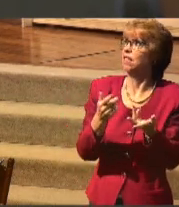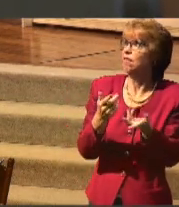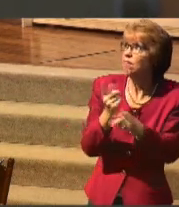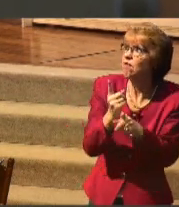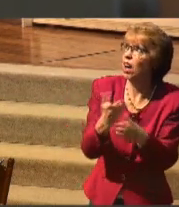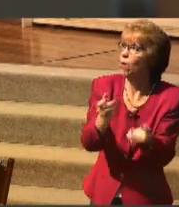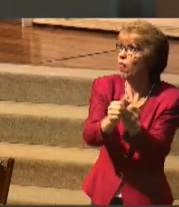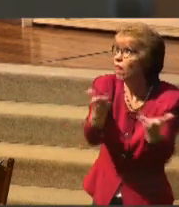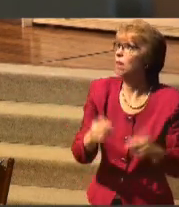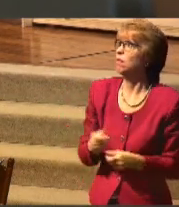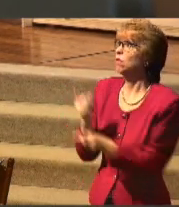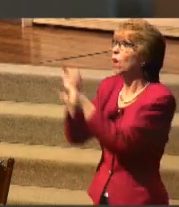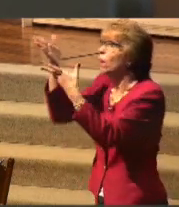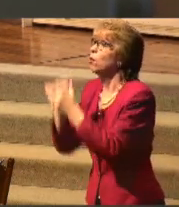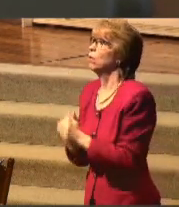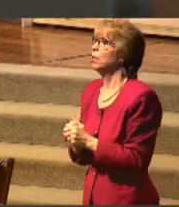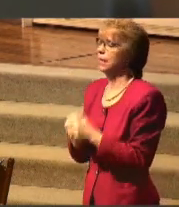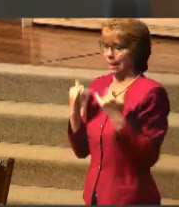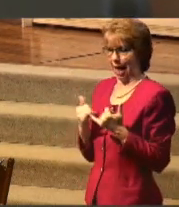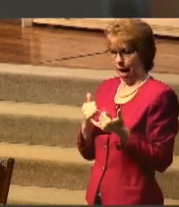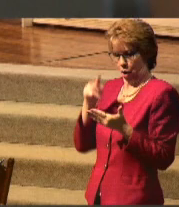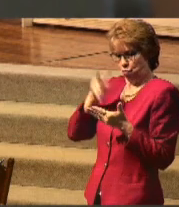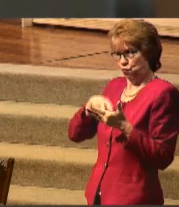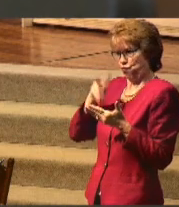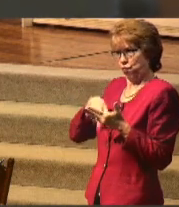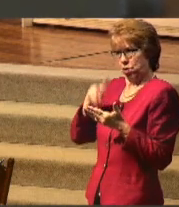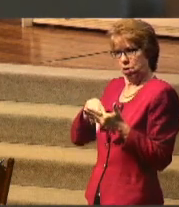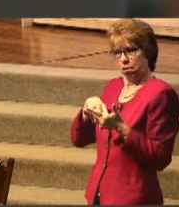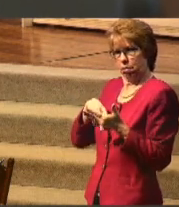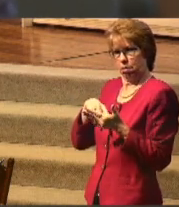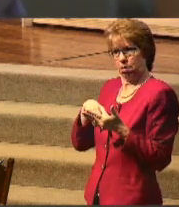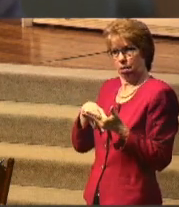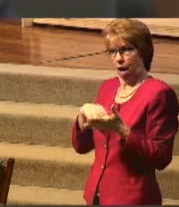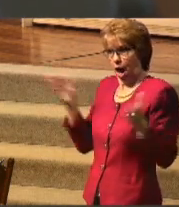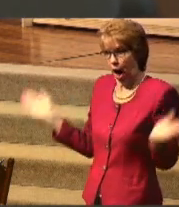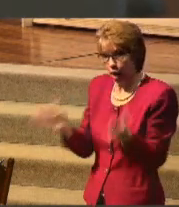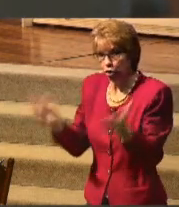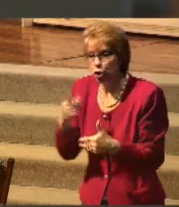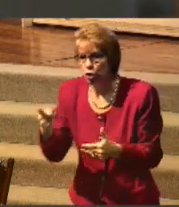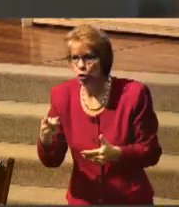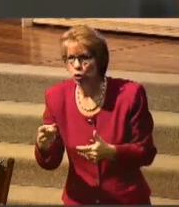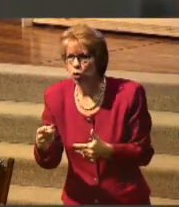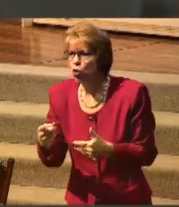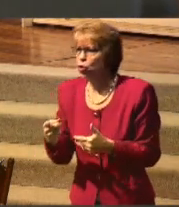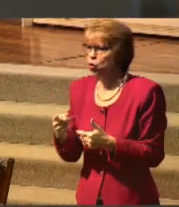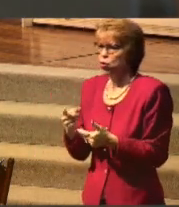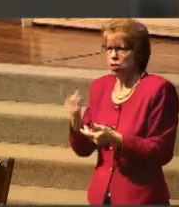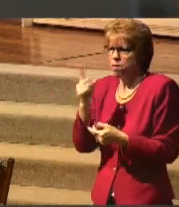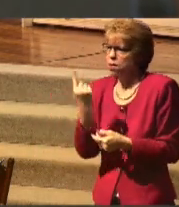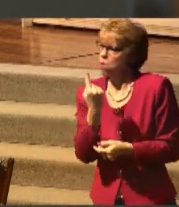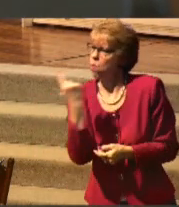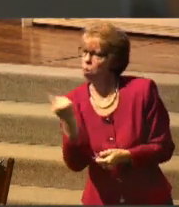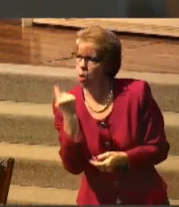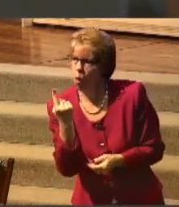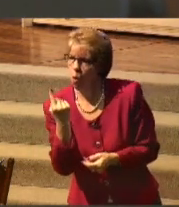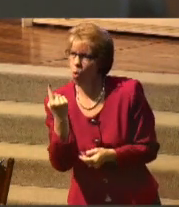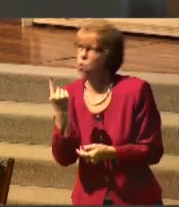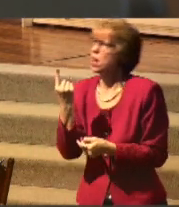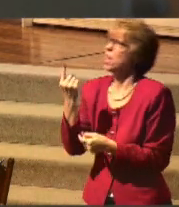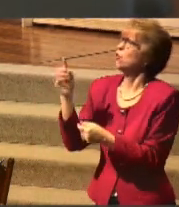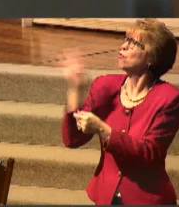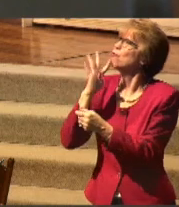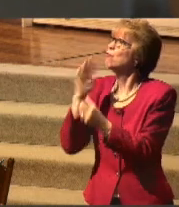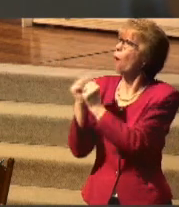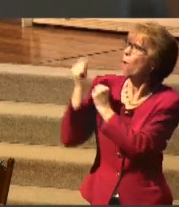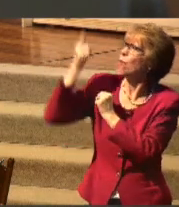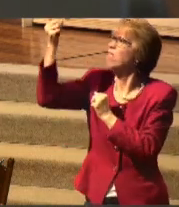to me, and just start reading. And I encourage you to read out loud. I encourage you to be alone where you can read out loud. Therefore,